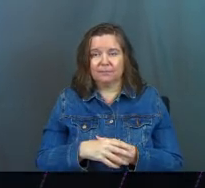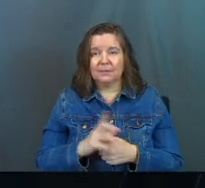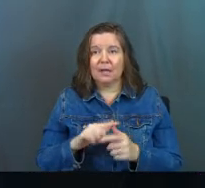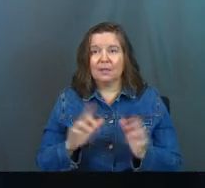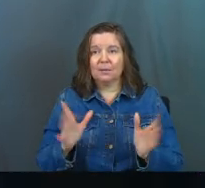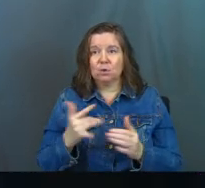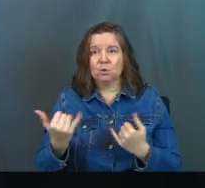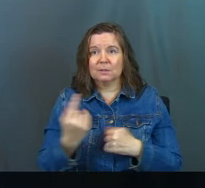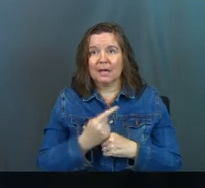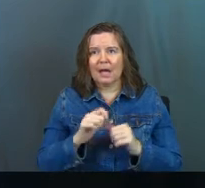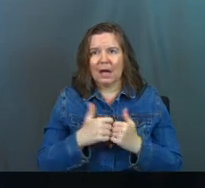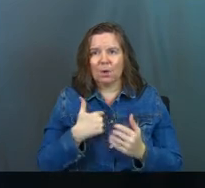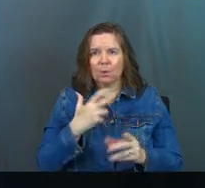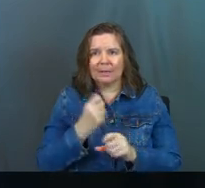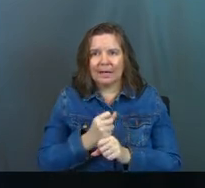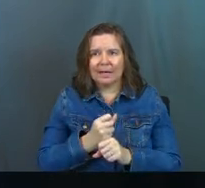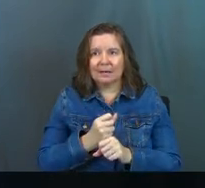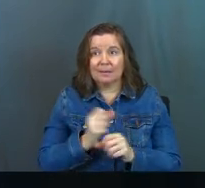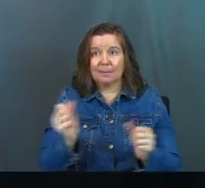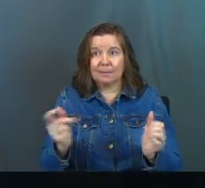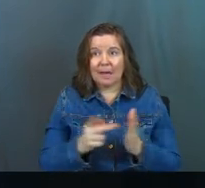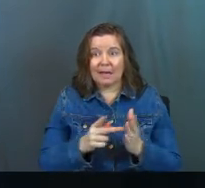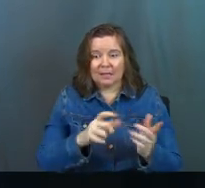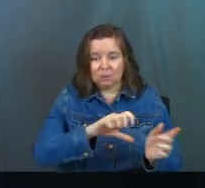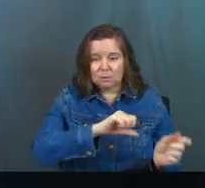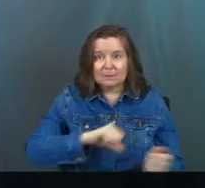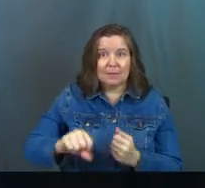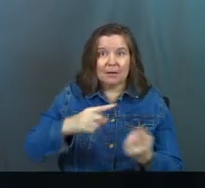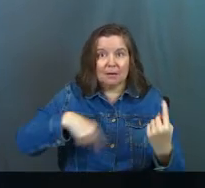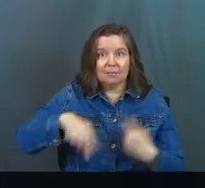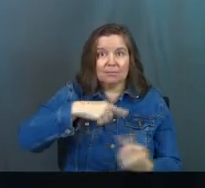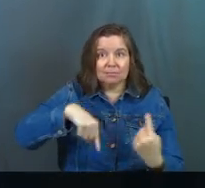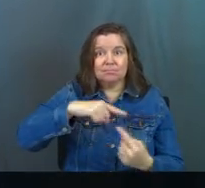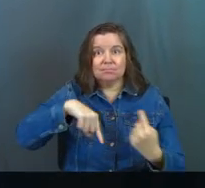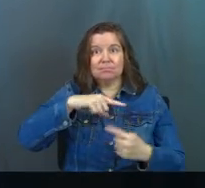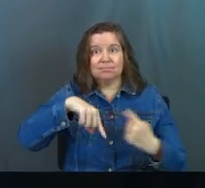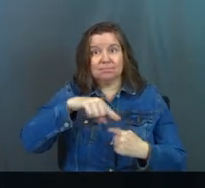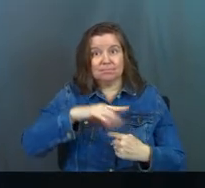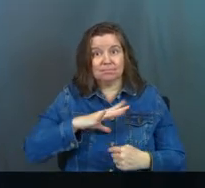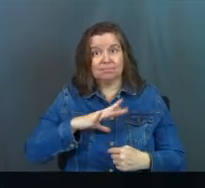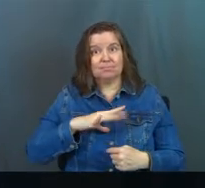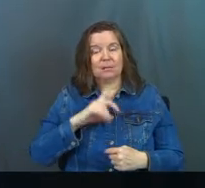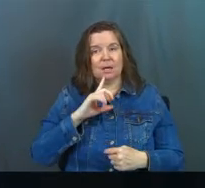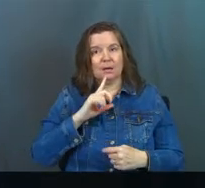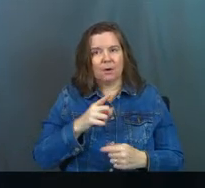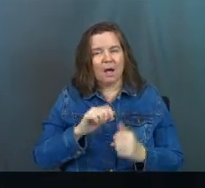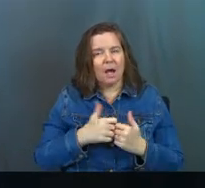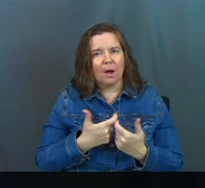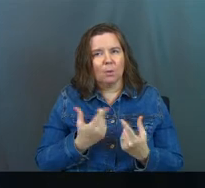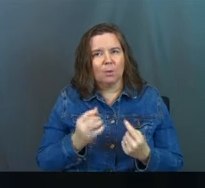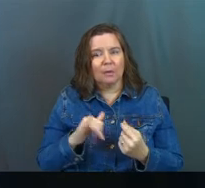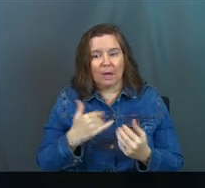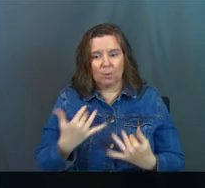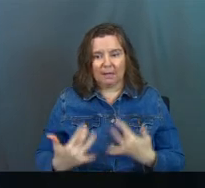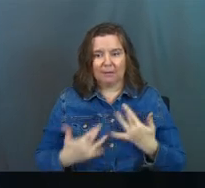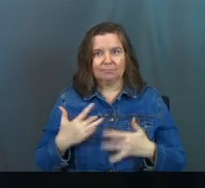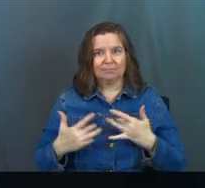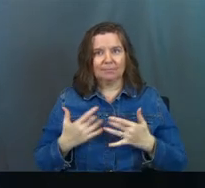And I'm encouraging you today. It's like, how do we get back in the spin zone? For real. How do we get the